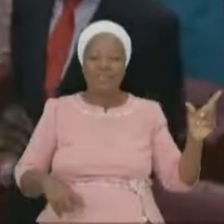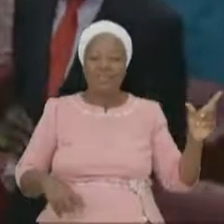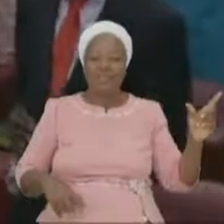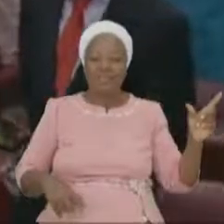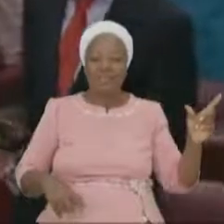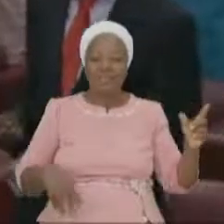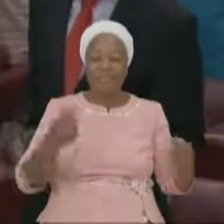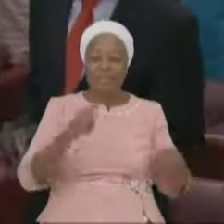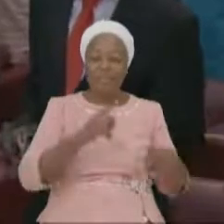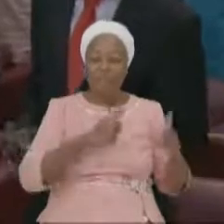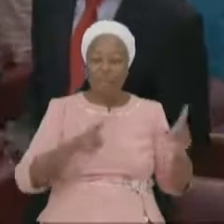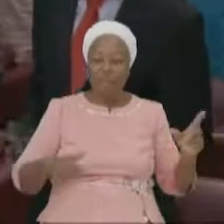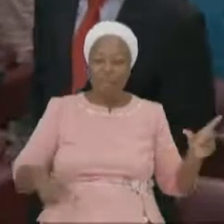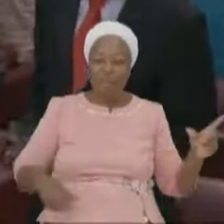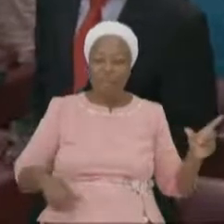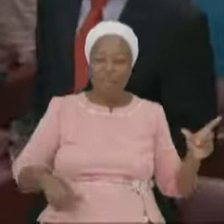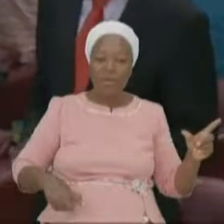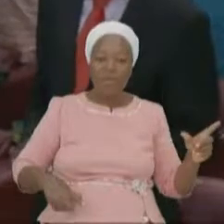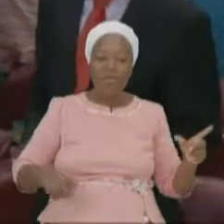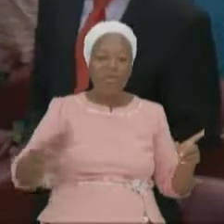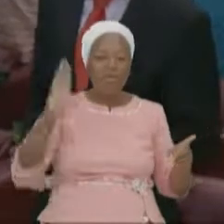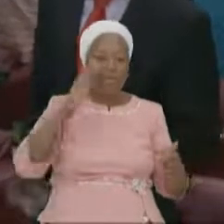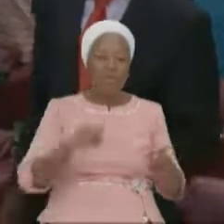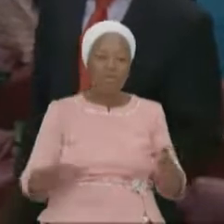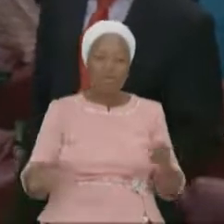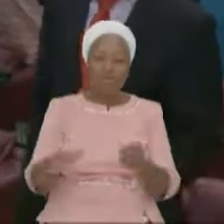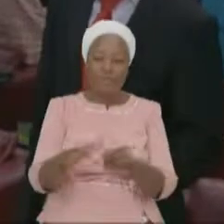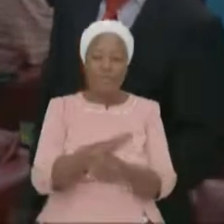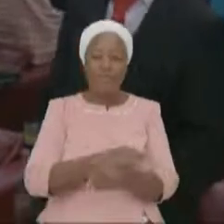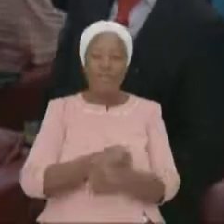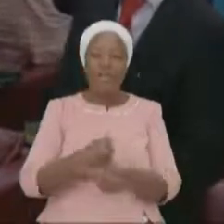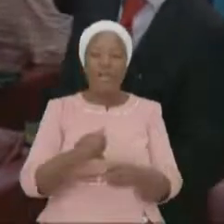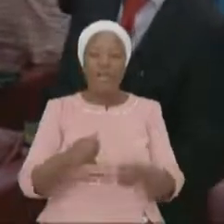The Lord implant hallelujah in your life. Amen.